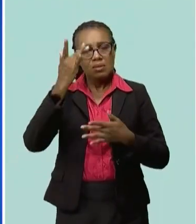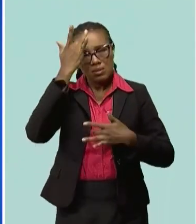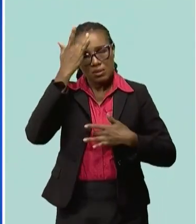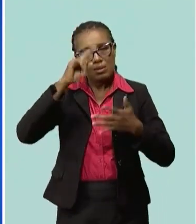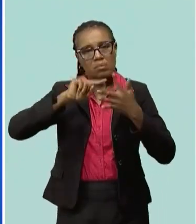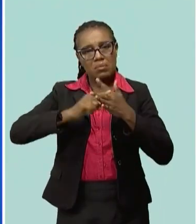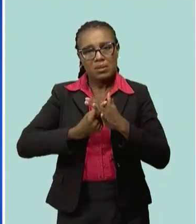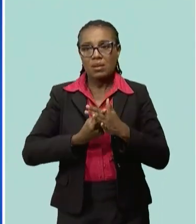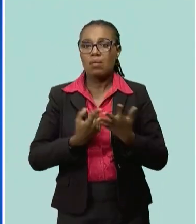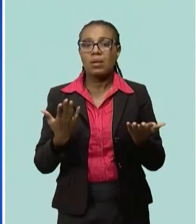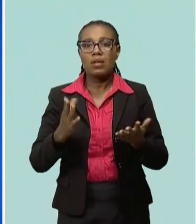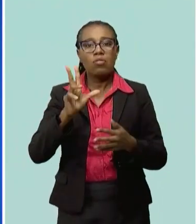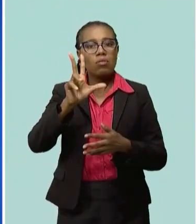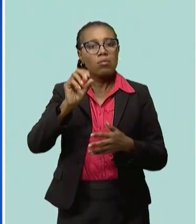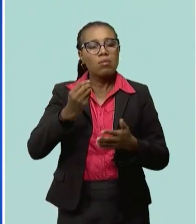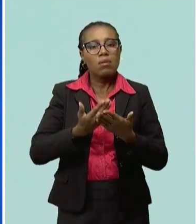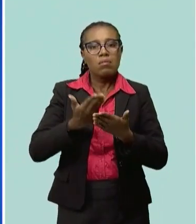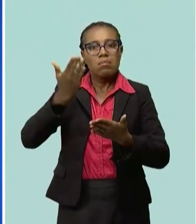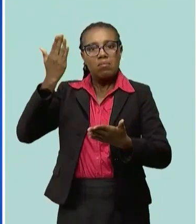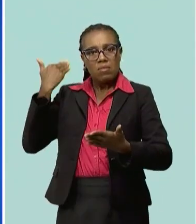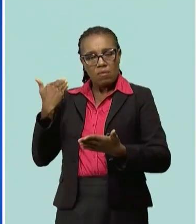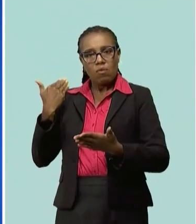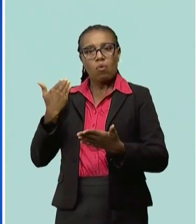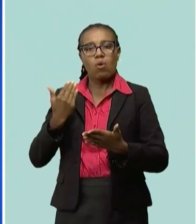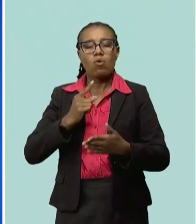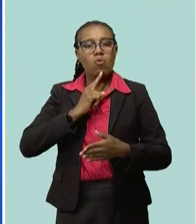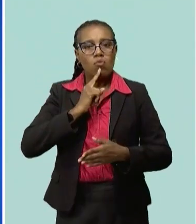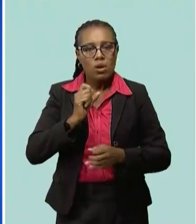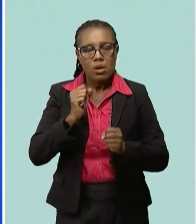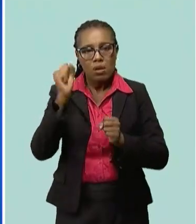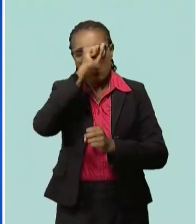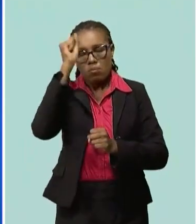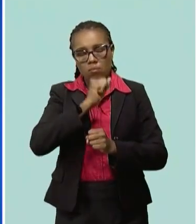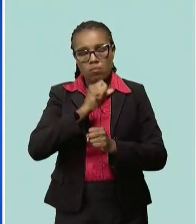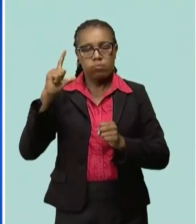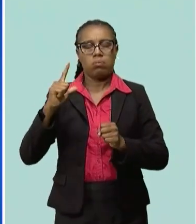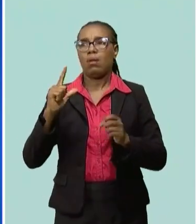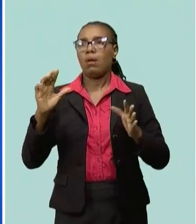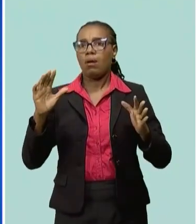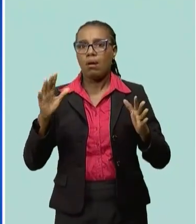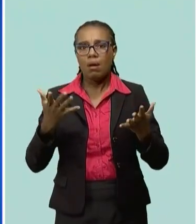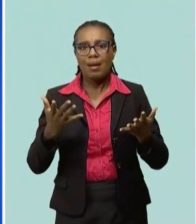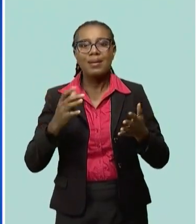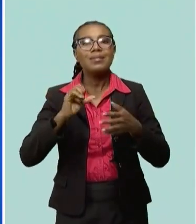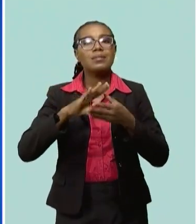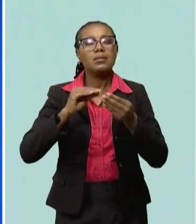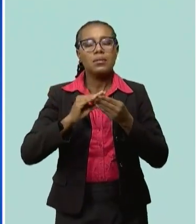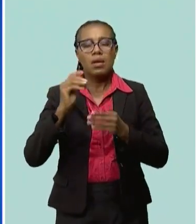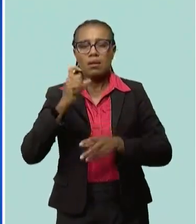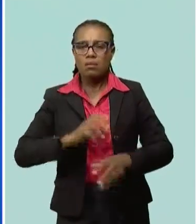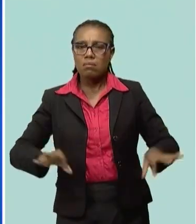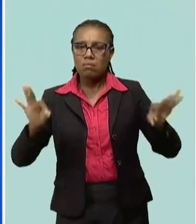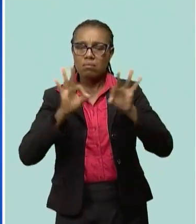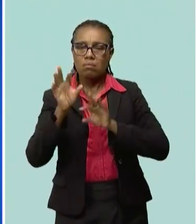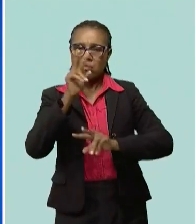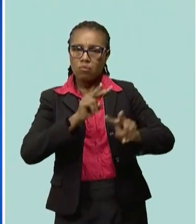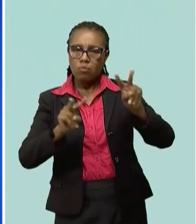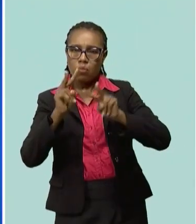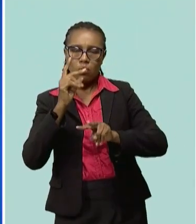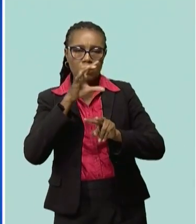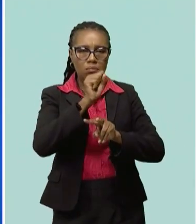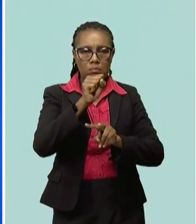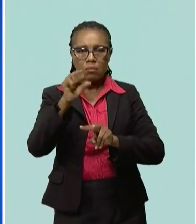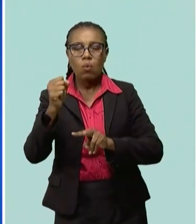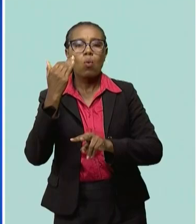years before it becomes full-blown. She stressed the importance of identifying the signs of Alzheimer's and to ensuring